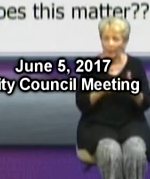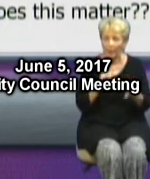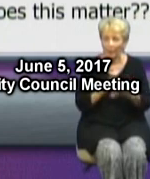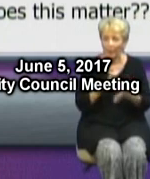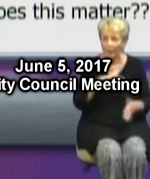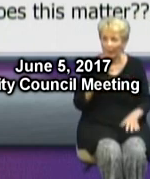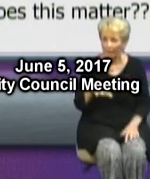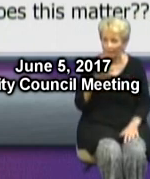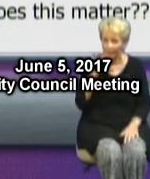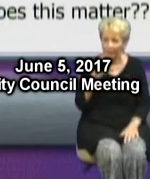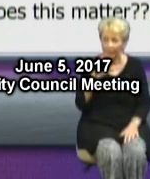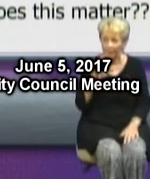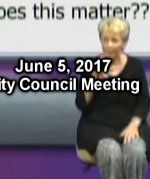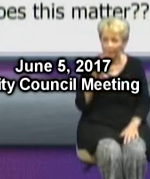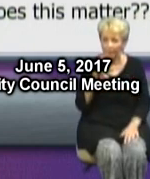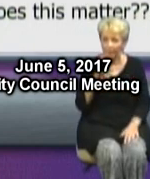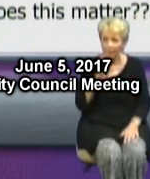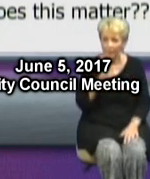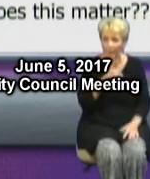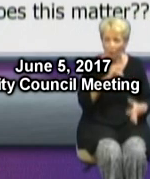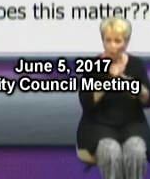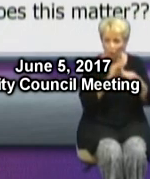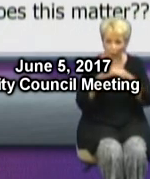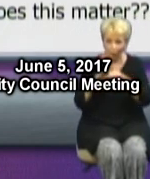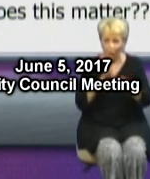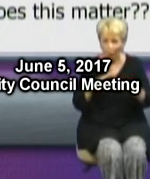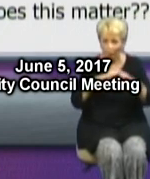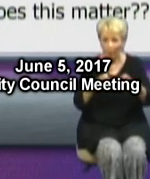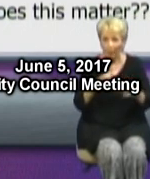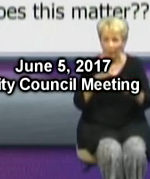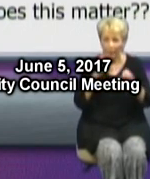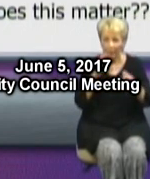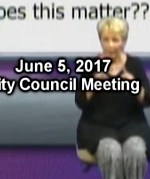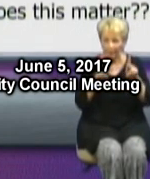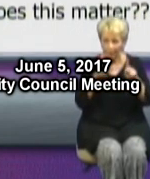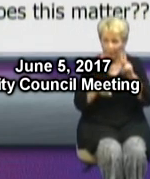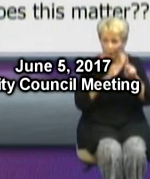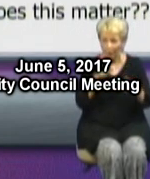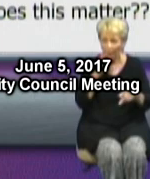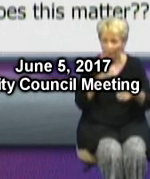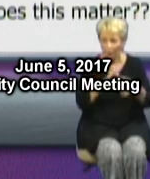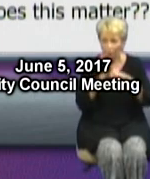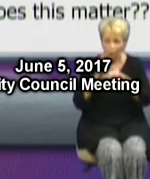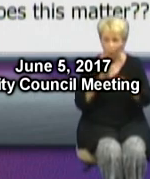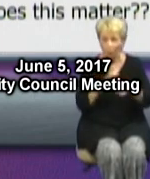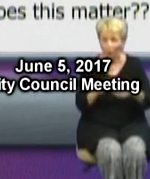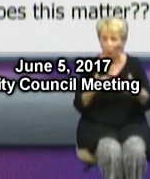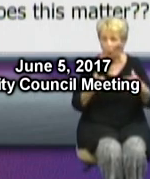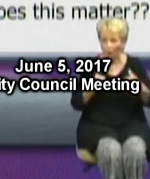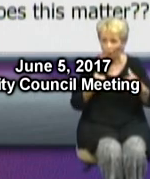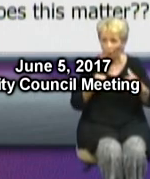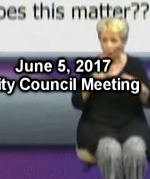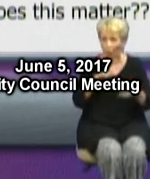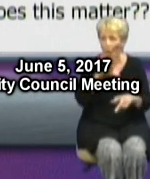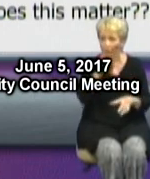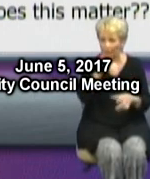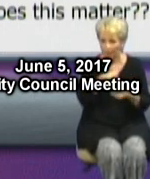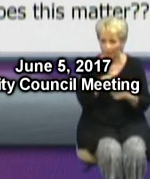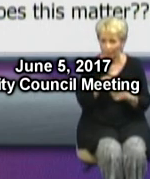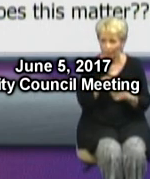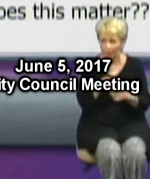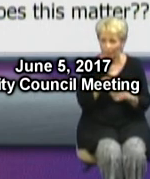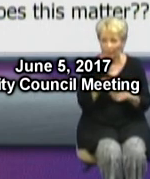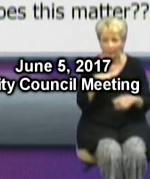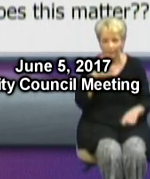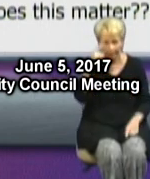I found is a unified body of individuals who have a joint ownership or participation. And